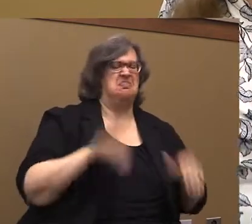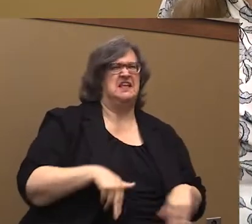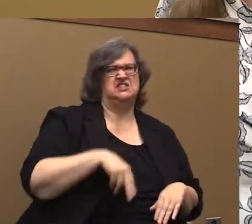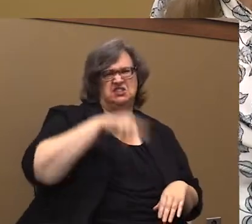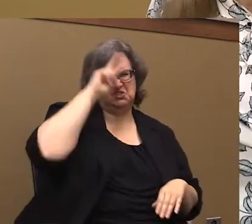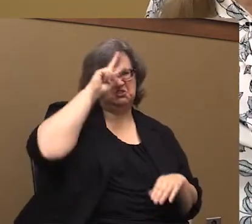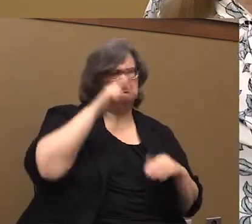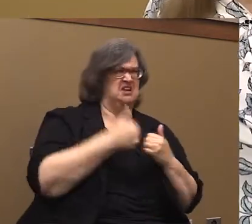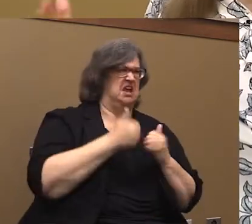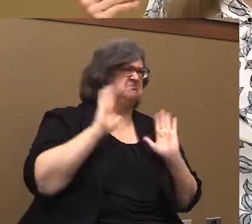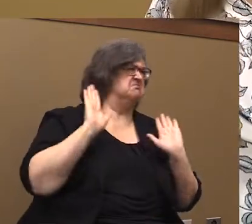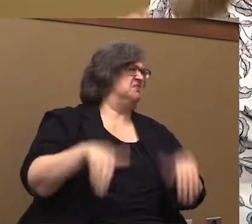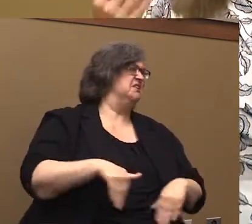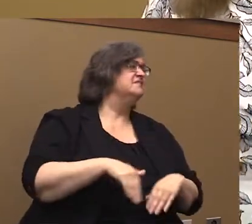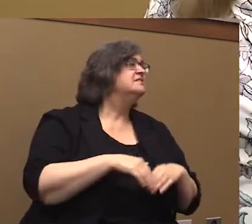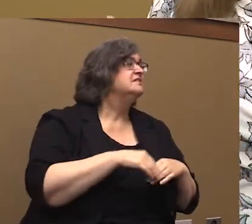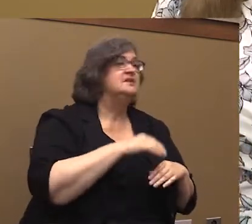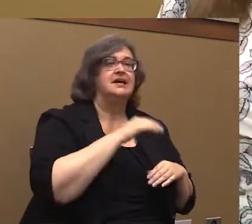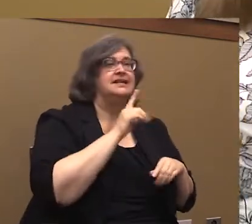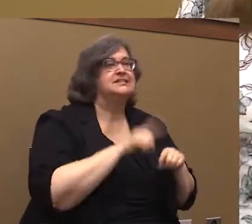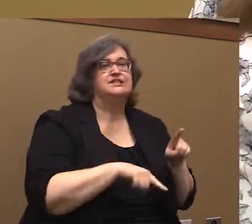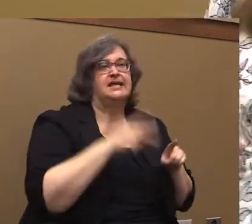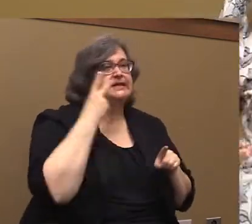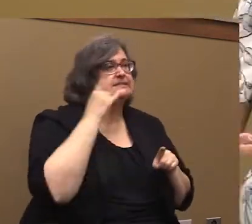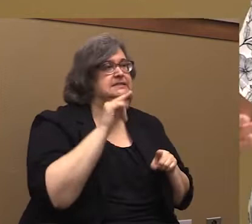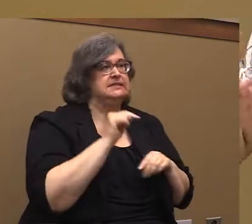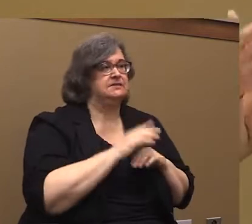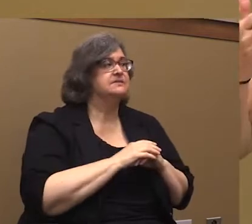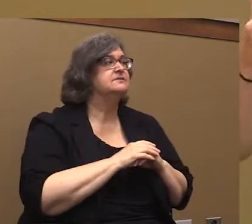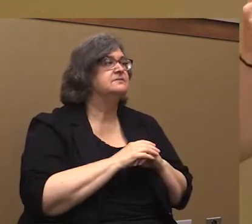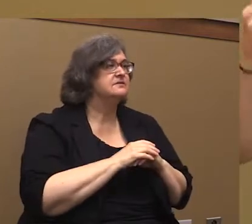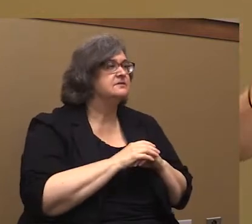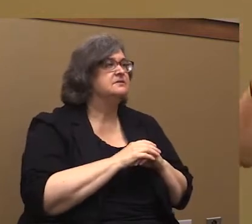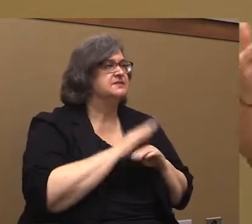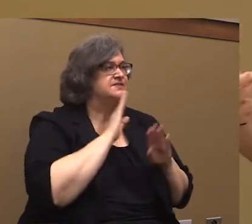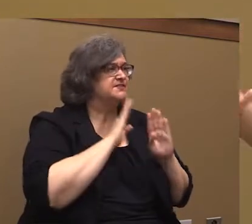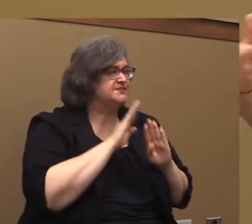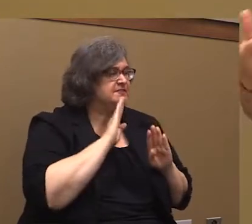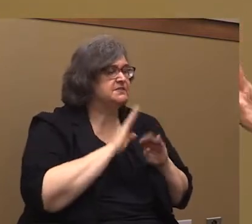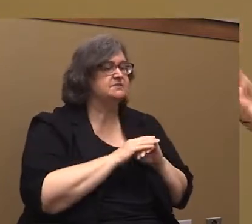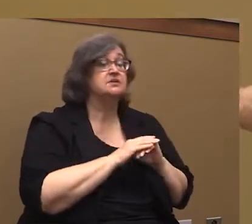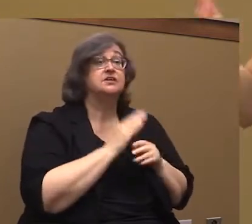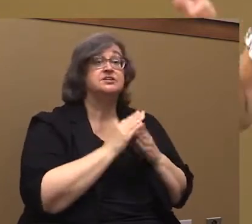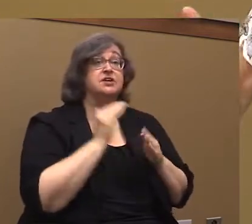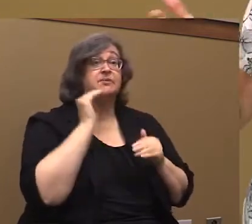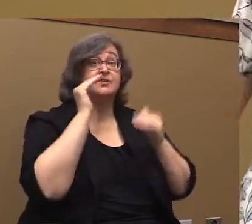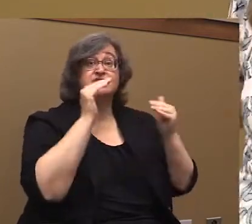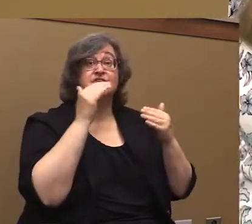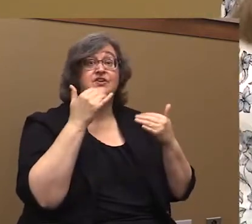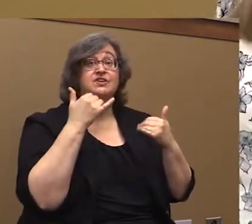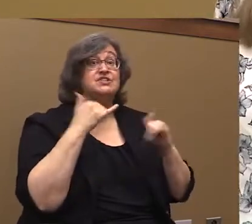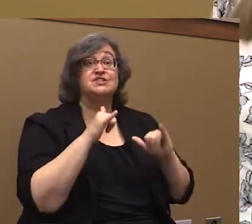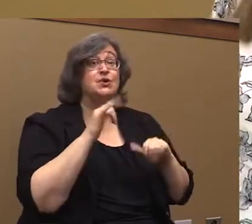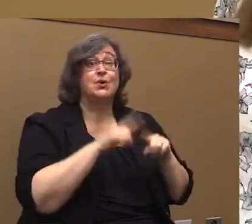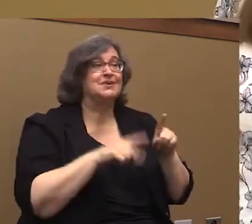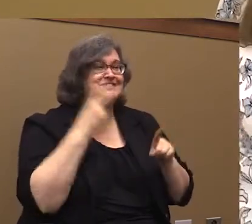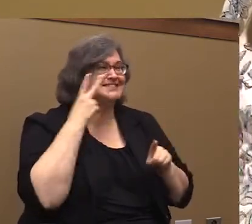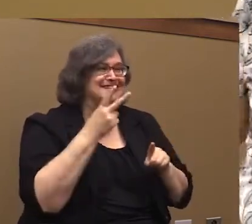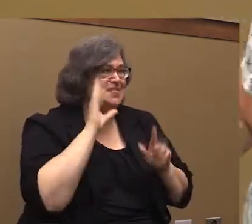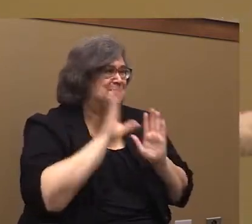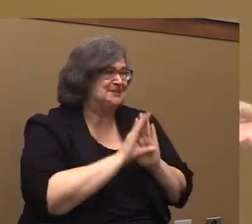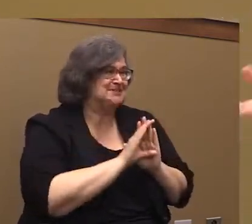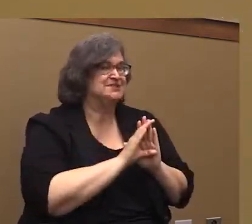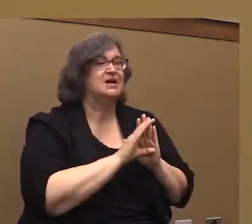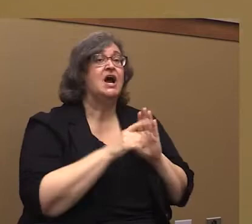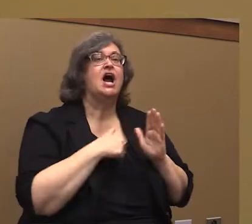stupid, and they just don't see it. And for some adults, you guys still just didn't see